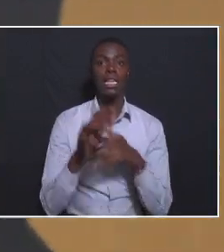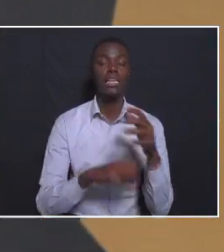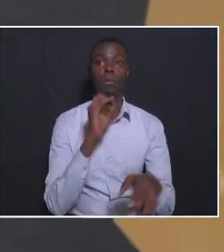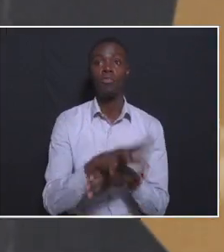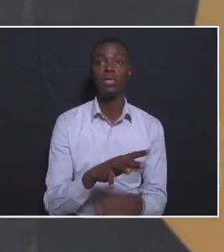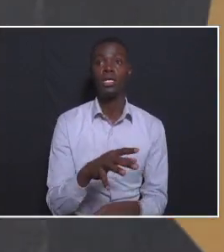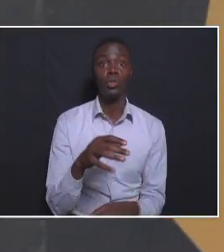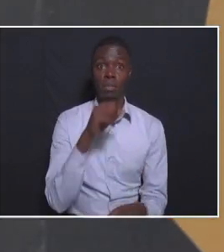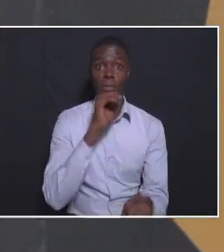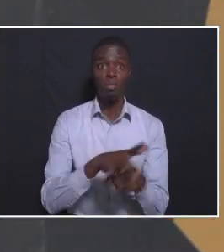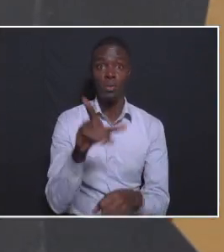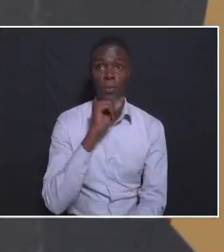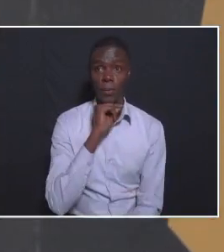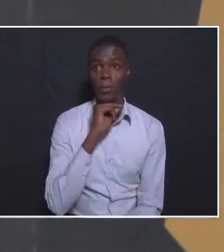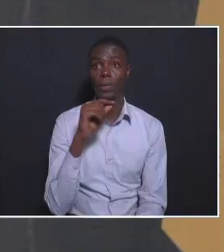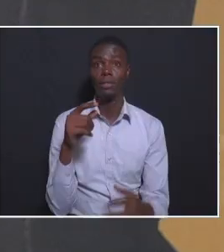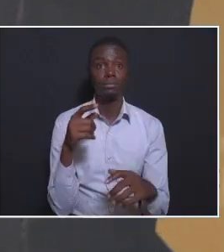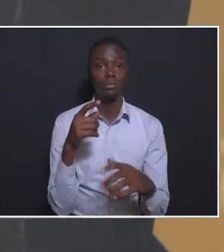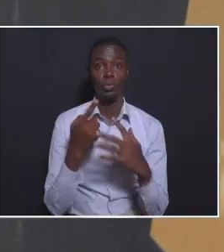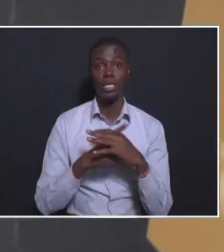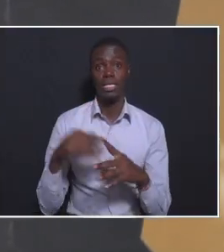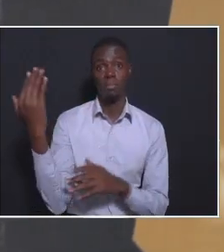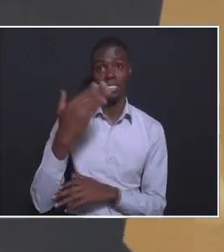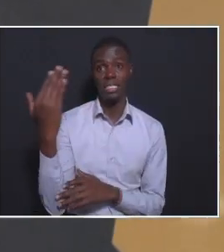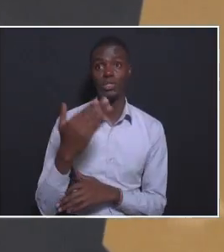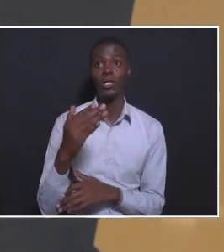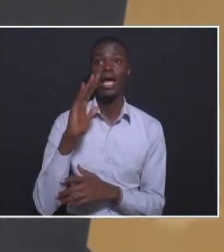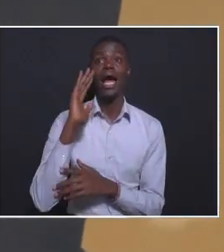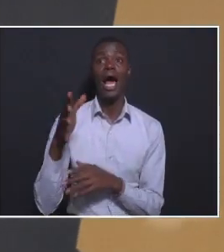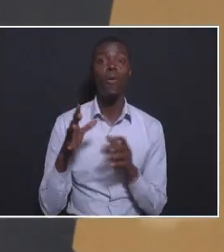made a promise to you at the beginning of this thing that I'm going